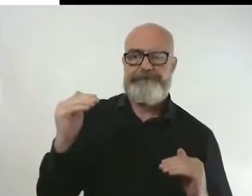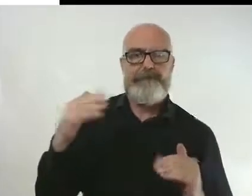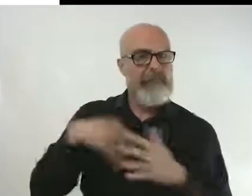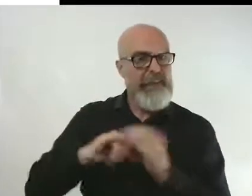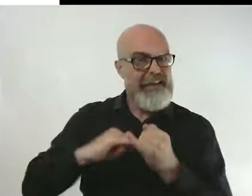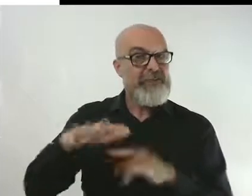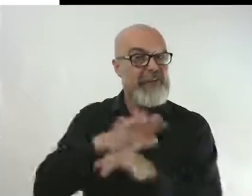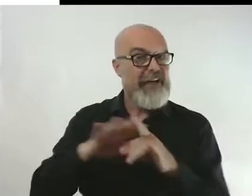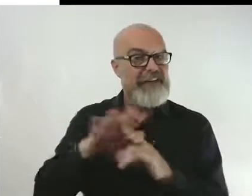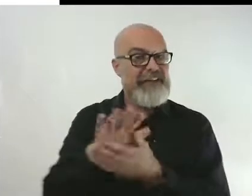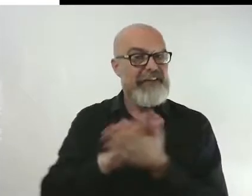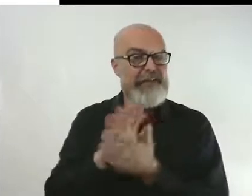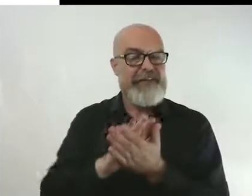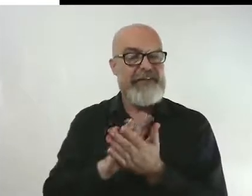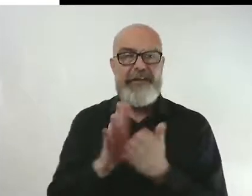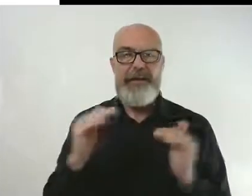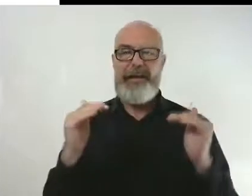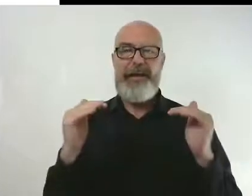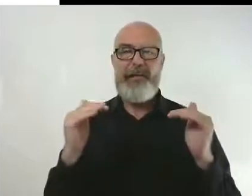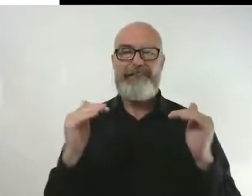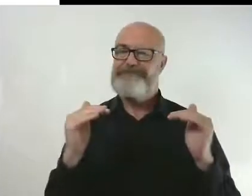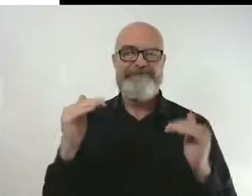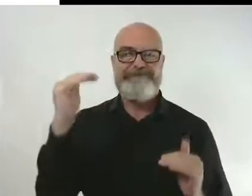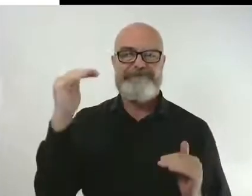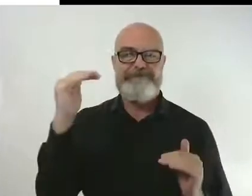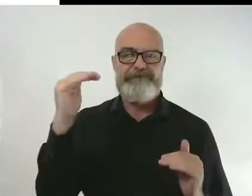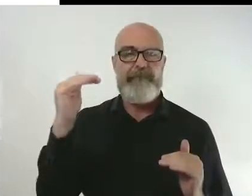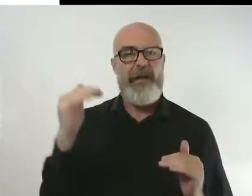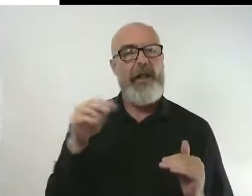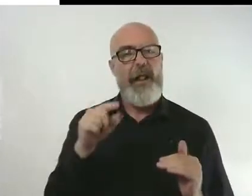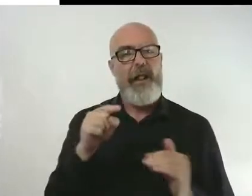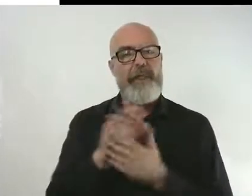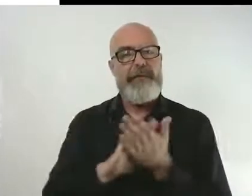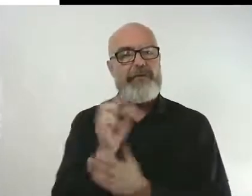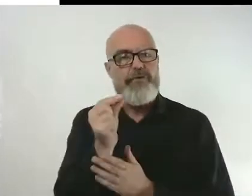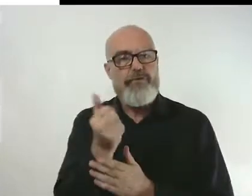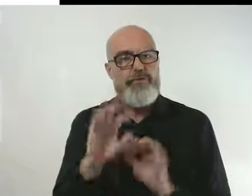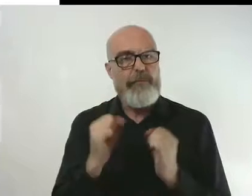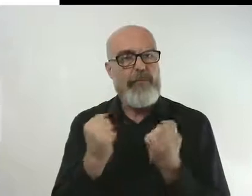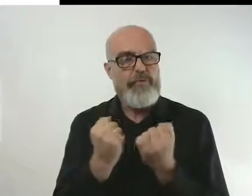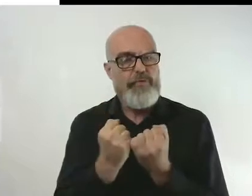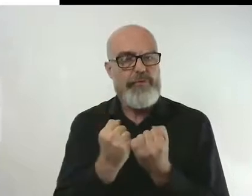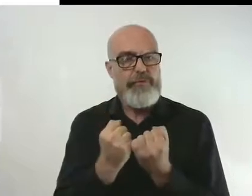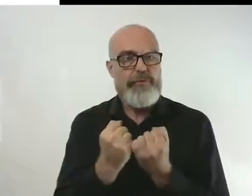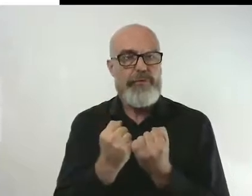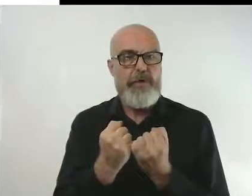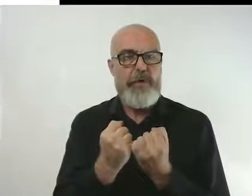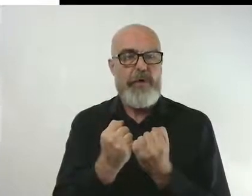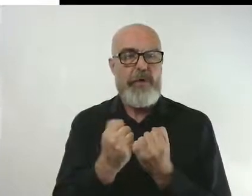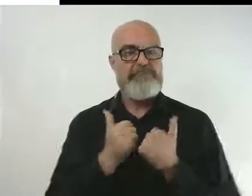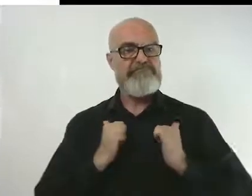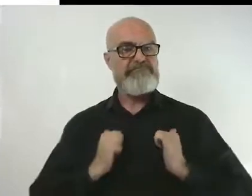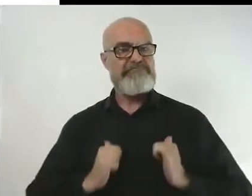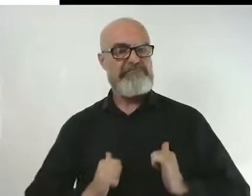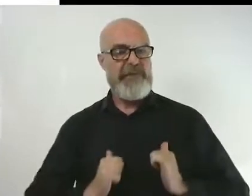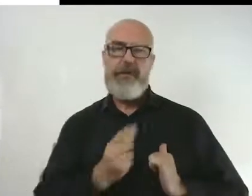power, money, and resources in society leads to social inequalities. As a result, some groups